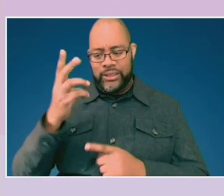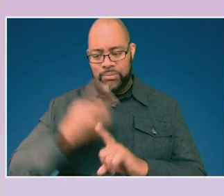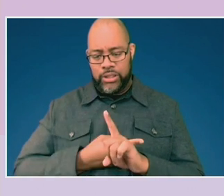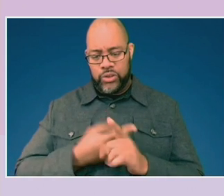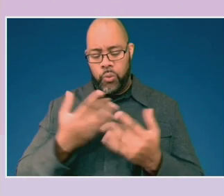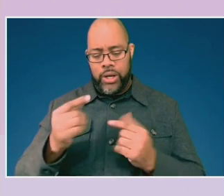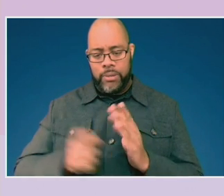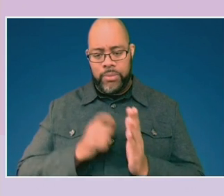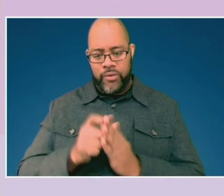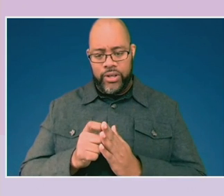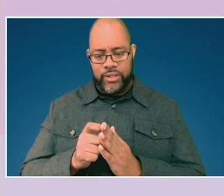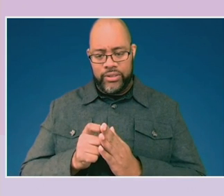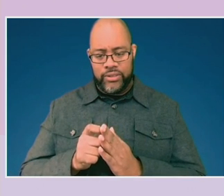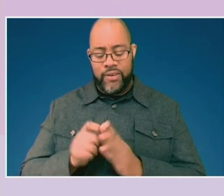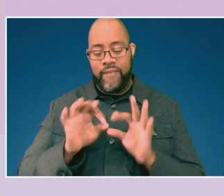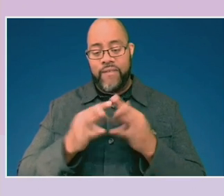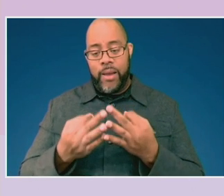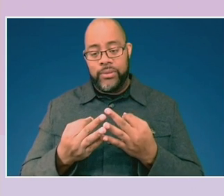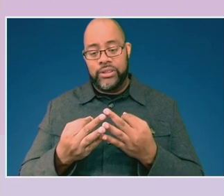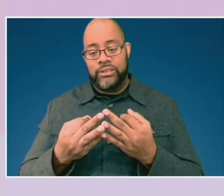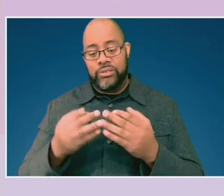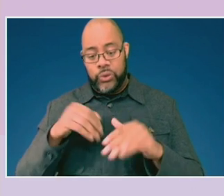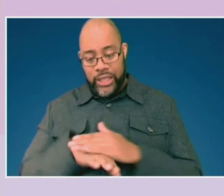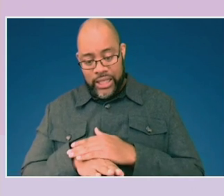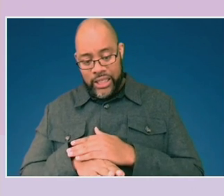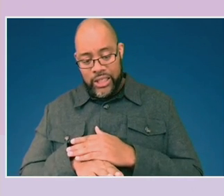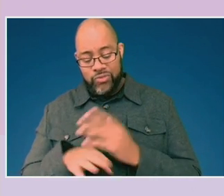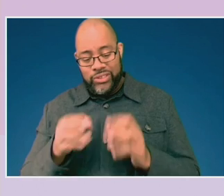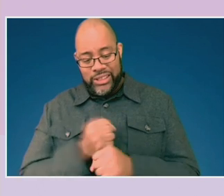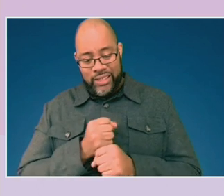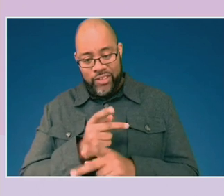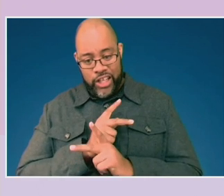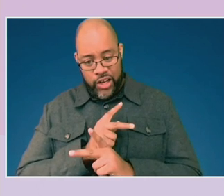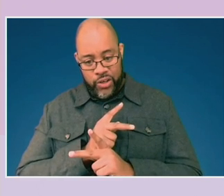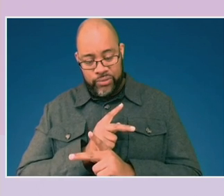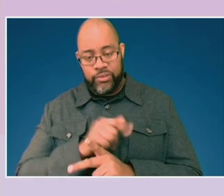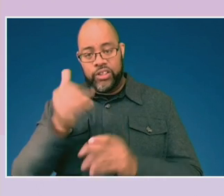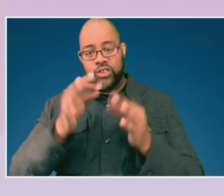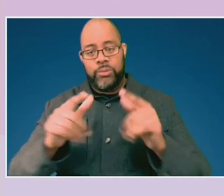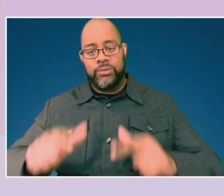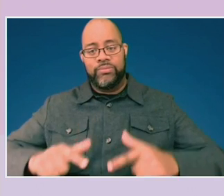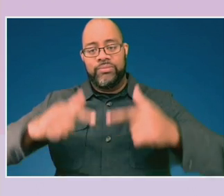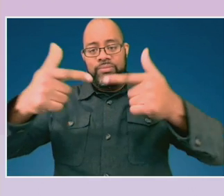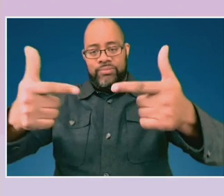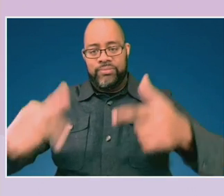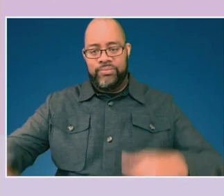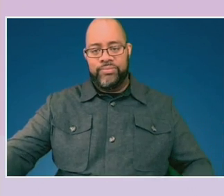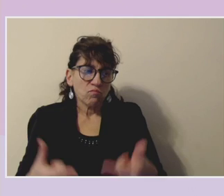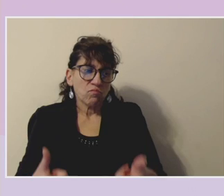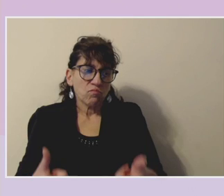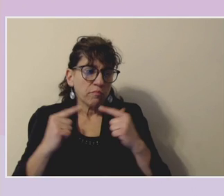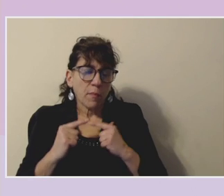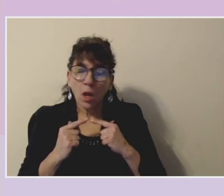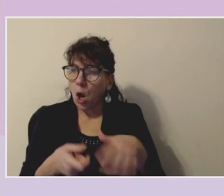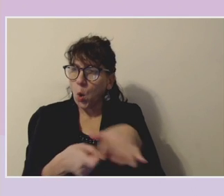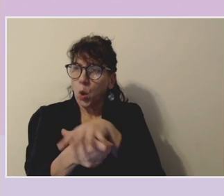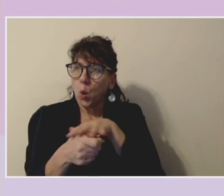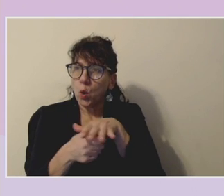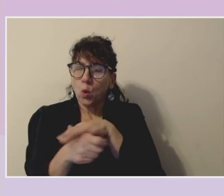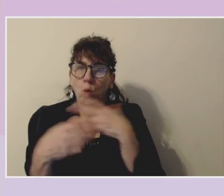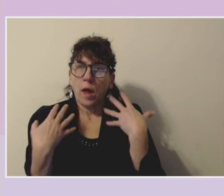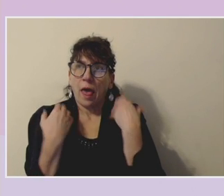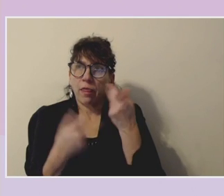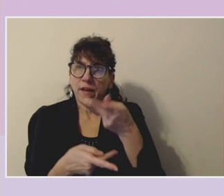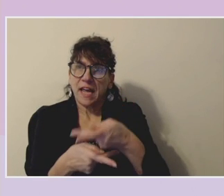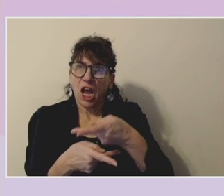period for families to get in to receive care. Our local healthcare